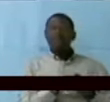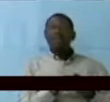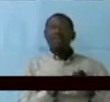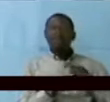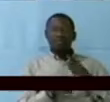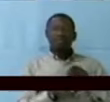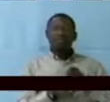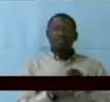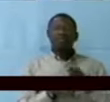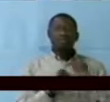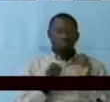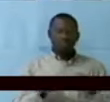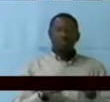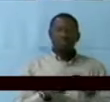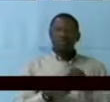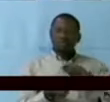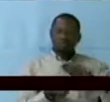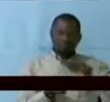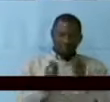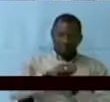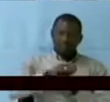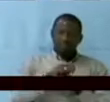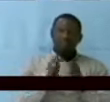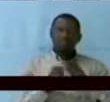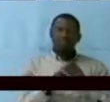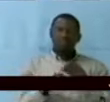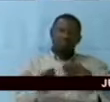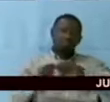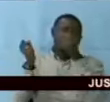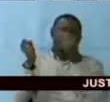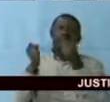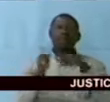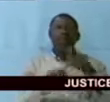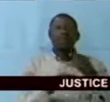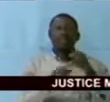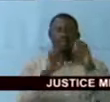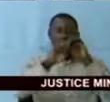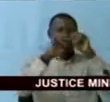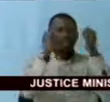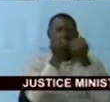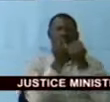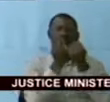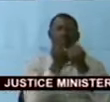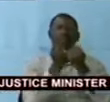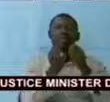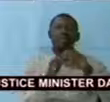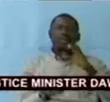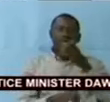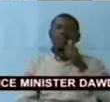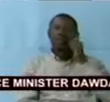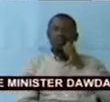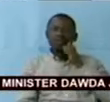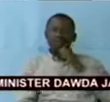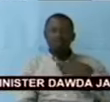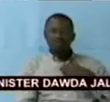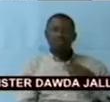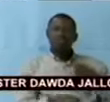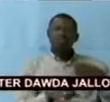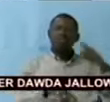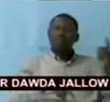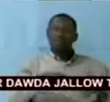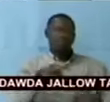was liable or amenable to abuse by the executive. Yeah, I